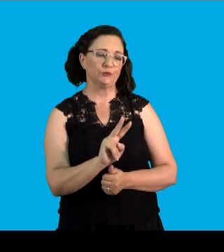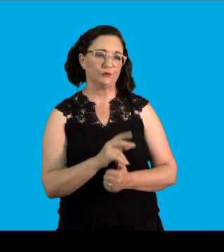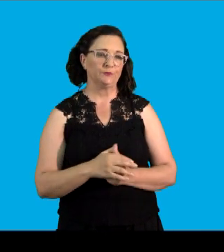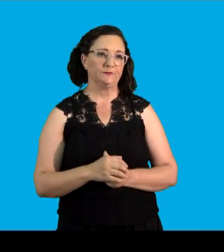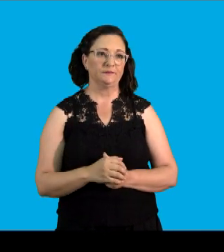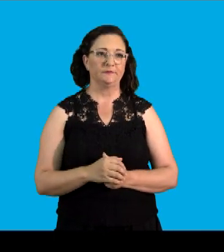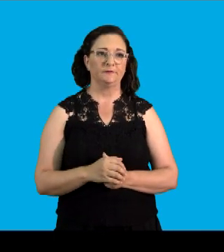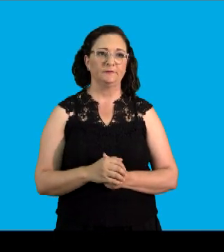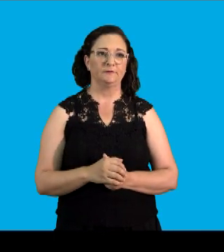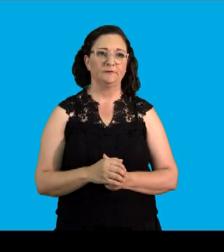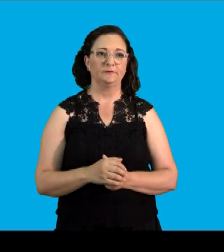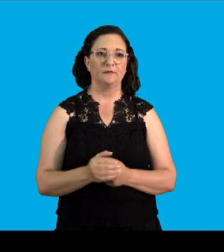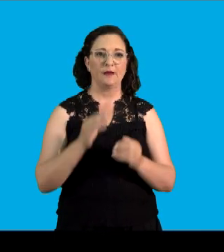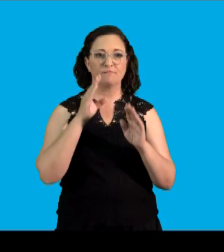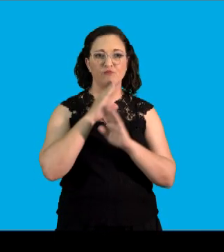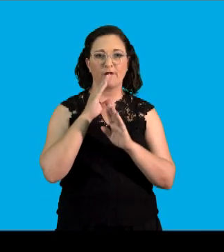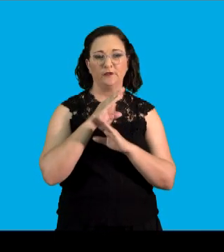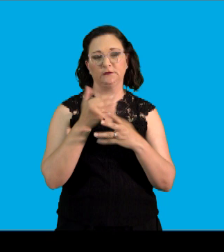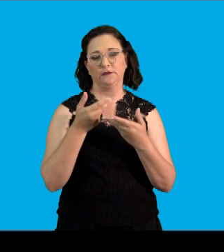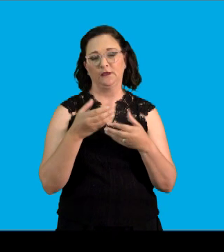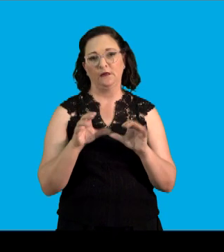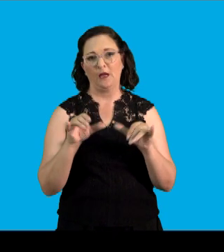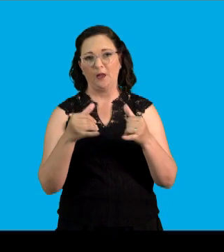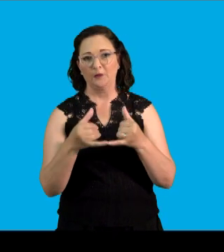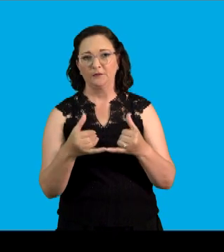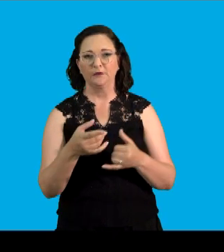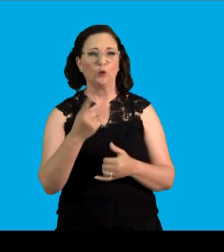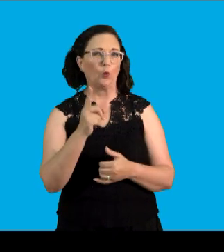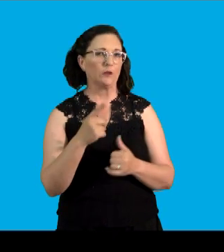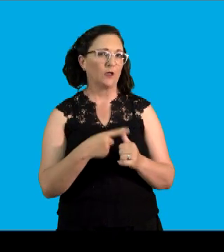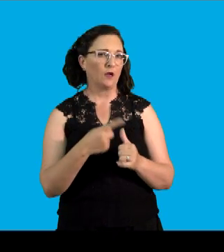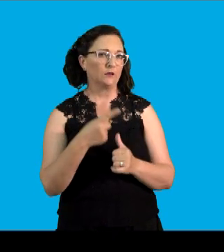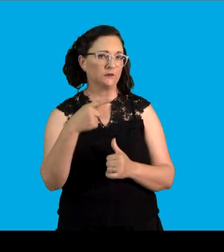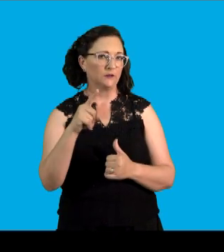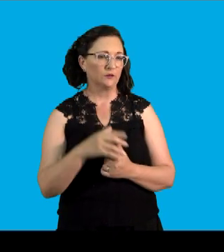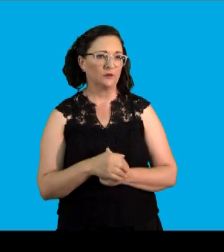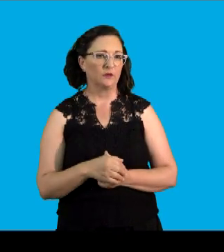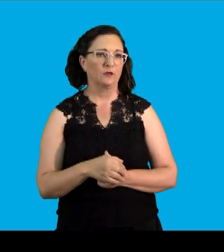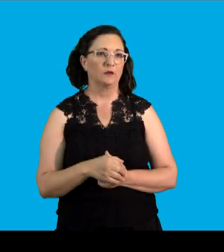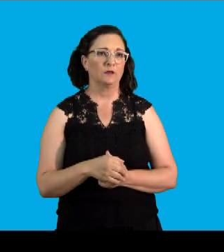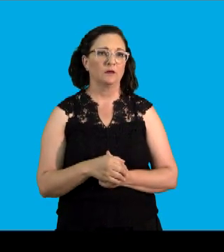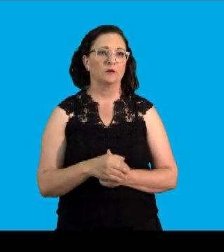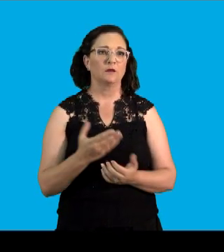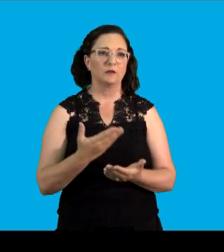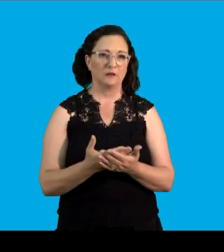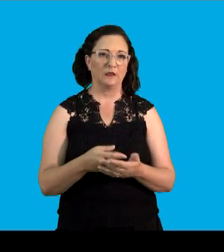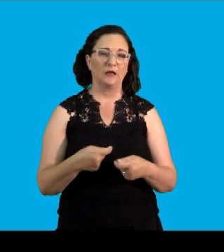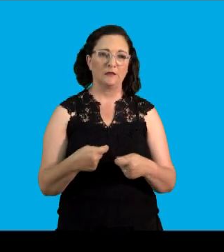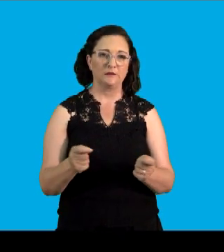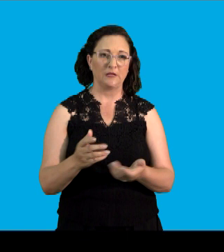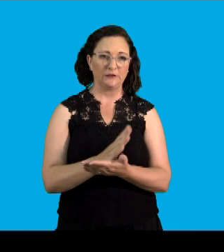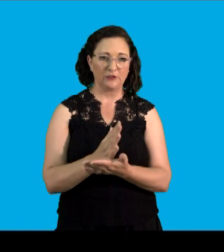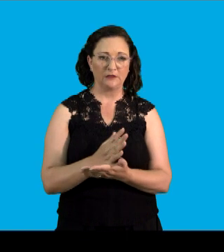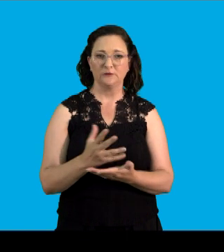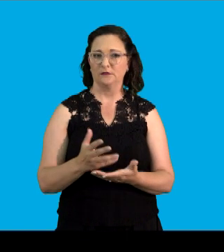1.3.2. Private company. So private company, which one is the correct answer? Shareholders can sell shares to the public?